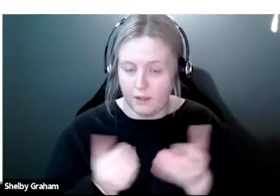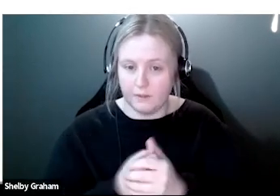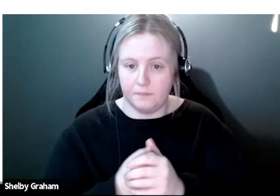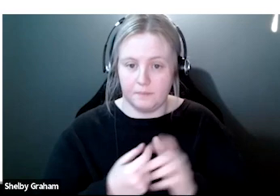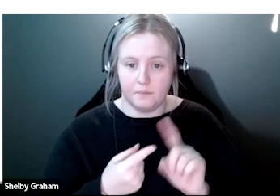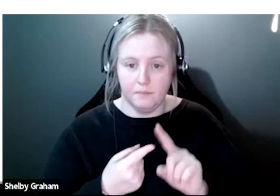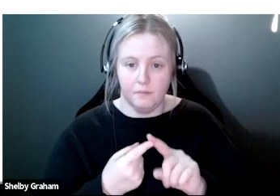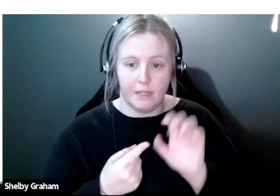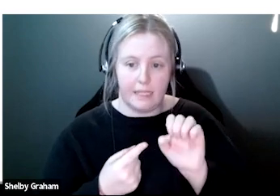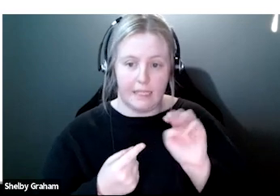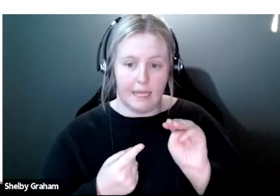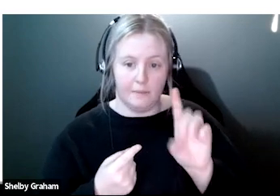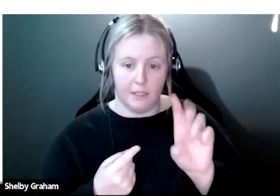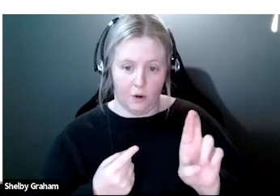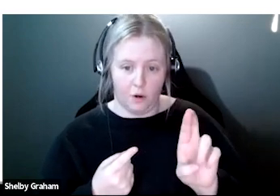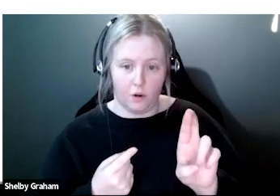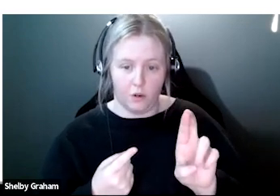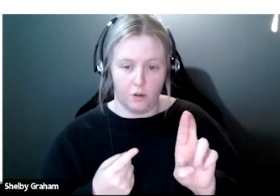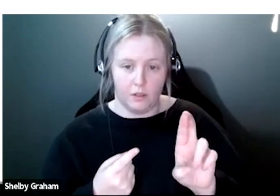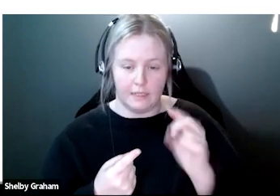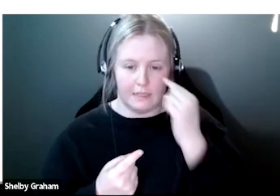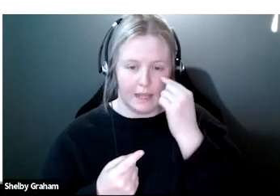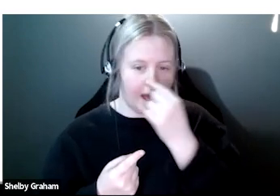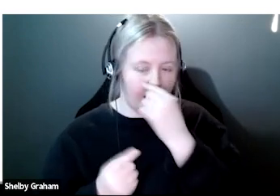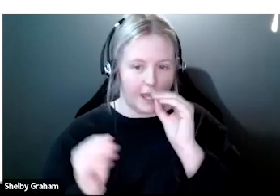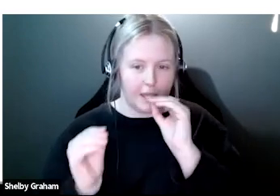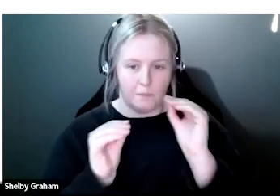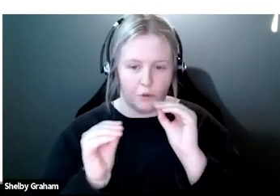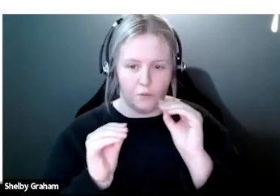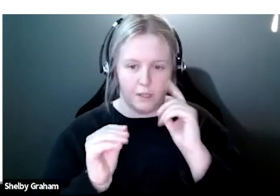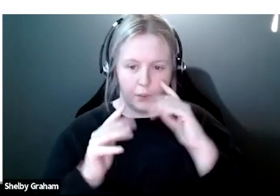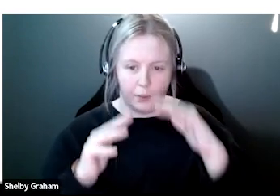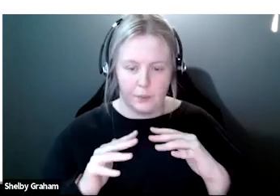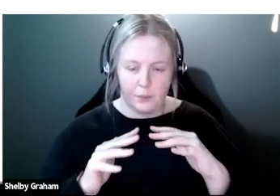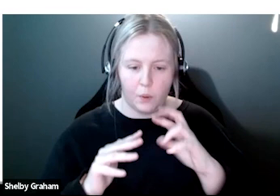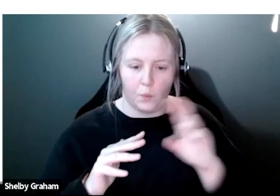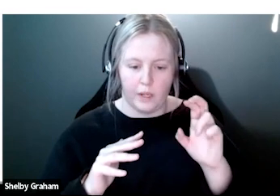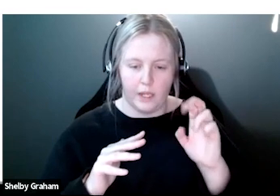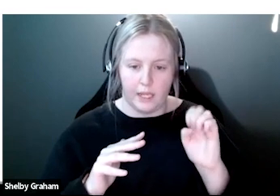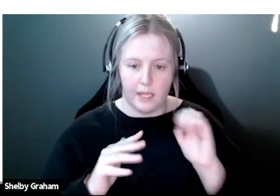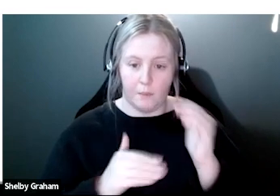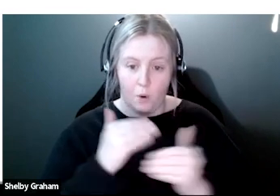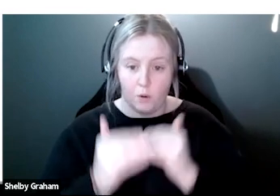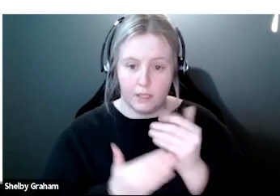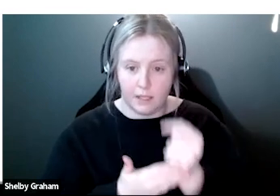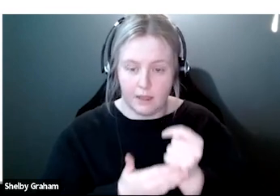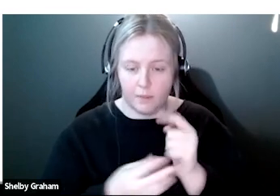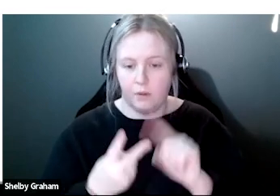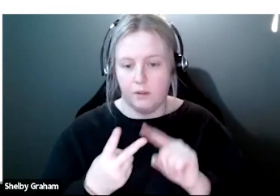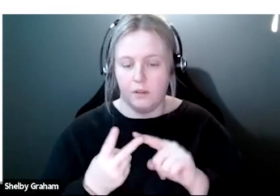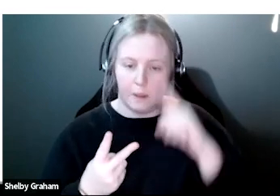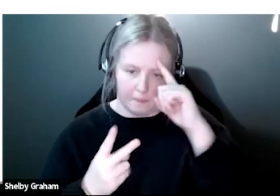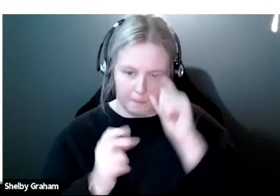is EMDR, which is eye movement desensitization reprocessing therapy, and brain spotting, which has